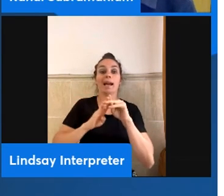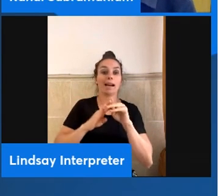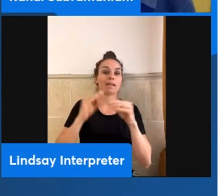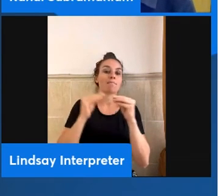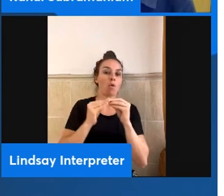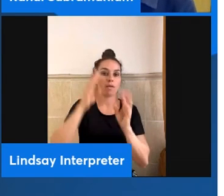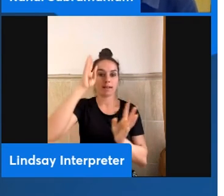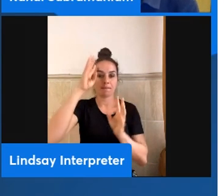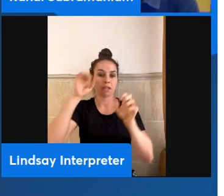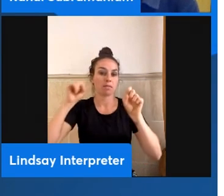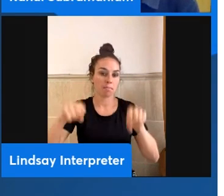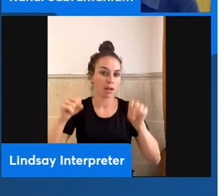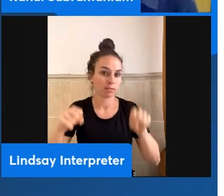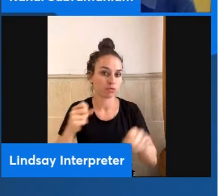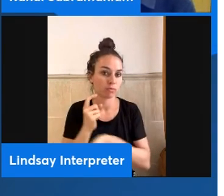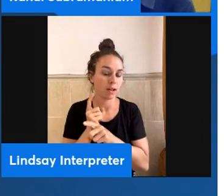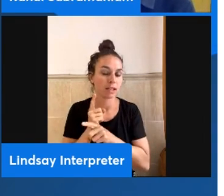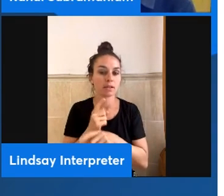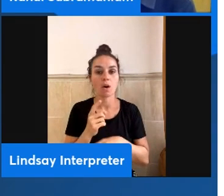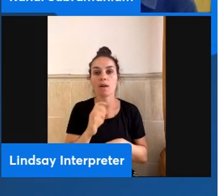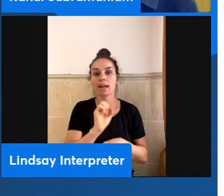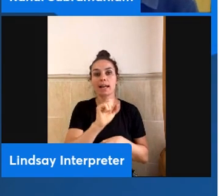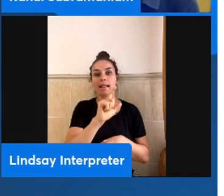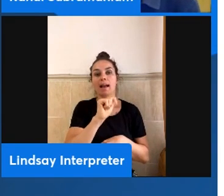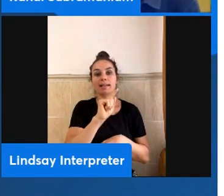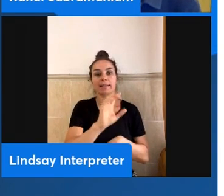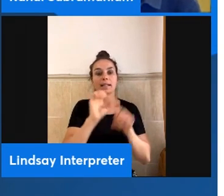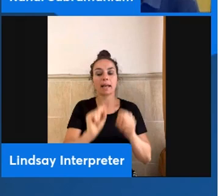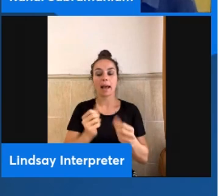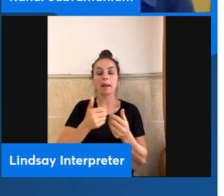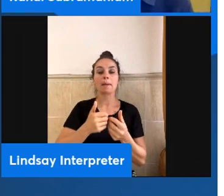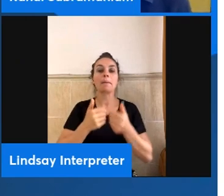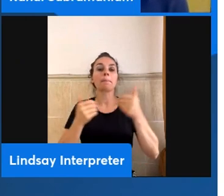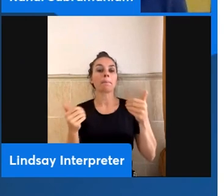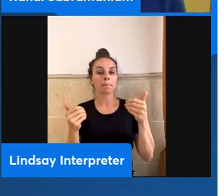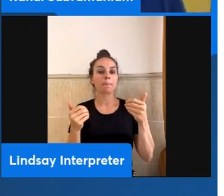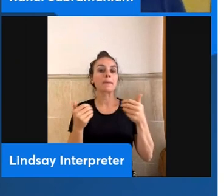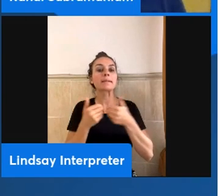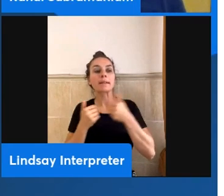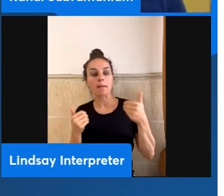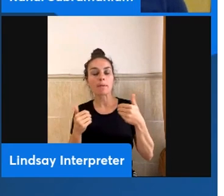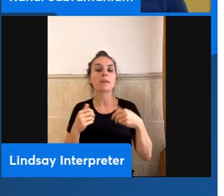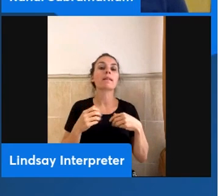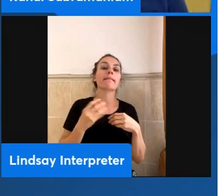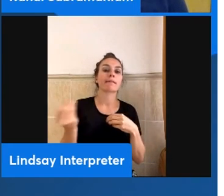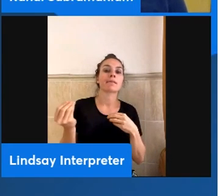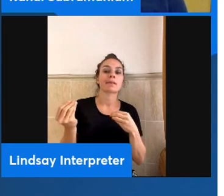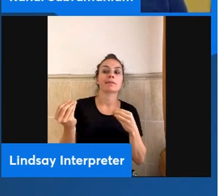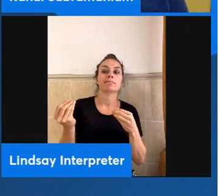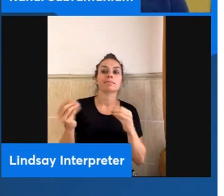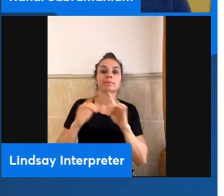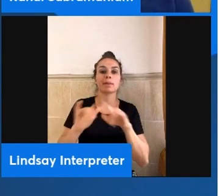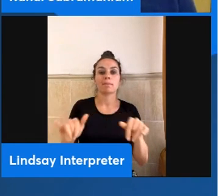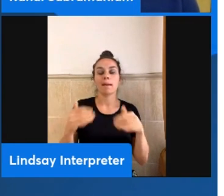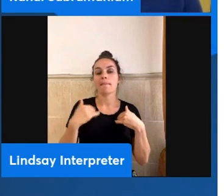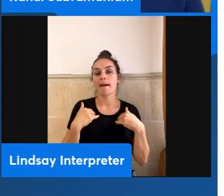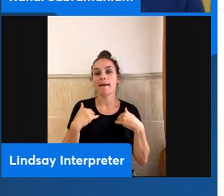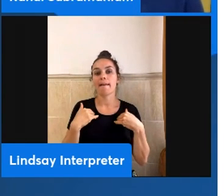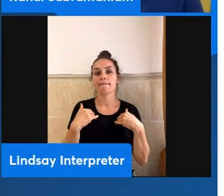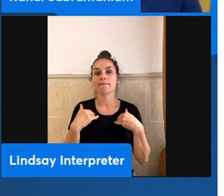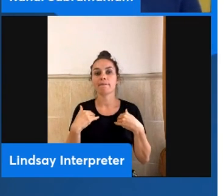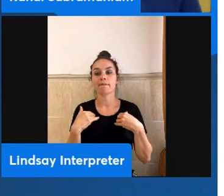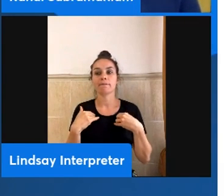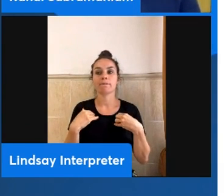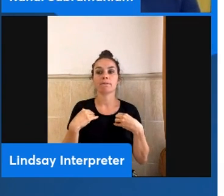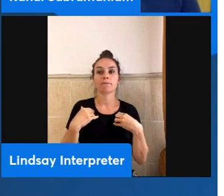offering. And that's what Elastic has been able to differentiate themselves and also maintain a prominence in the marketplace